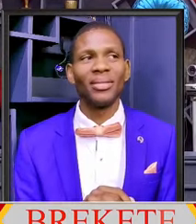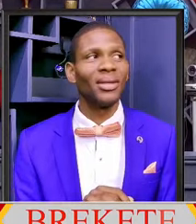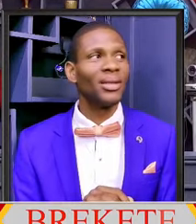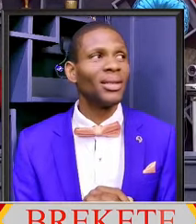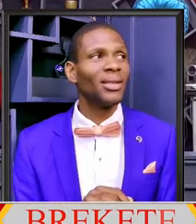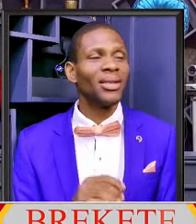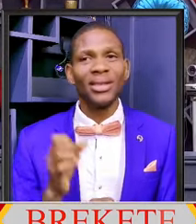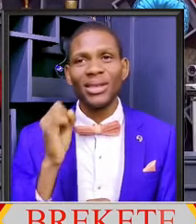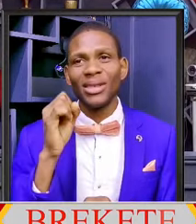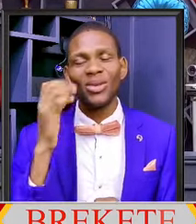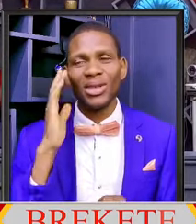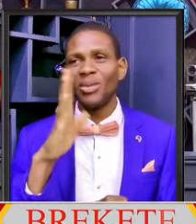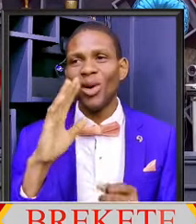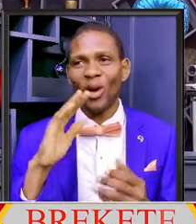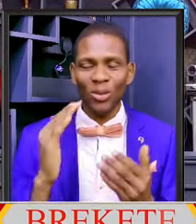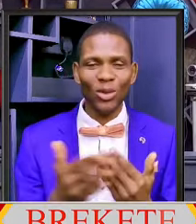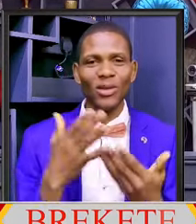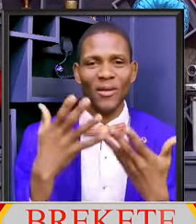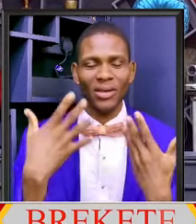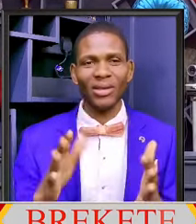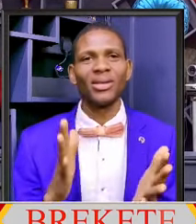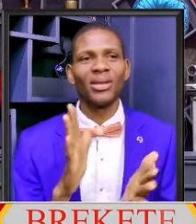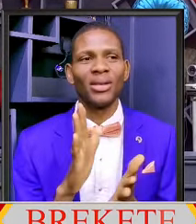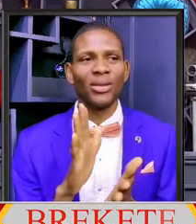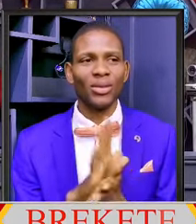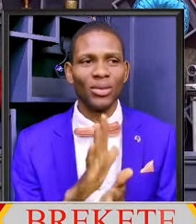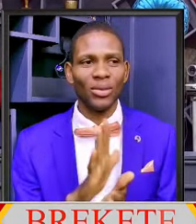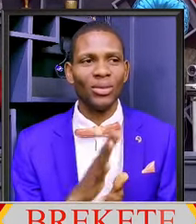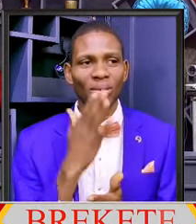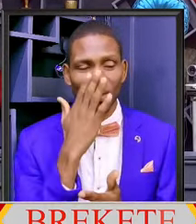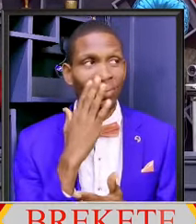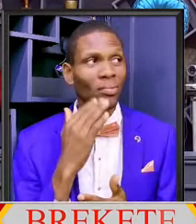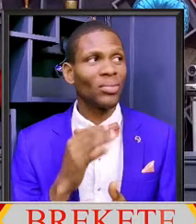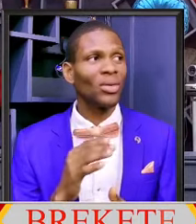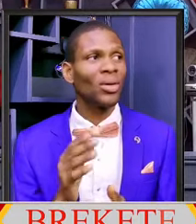She got on nearly finished school now. Can you imagine?